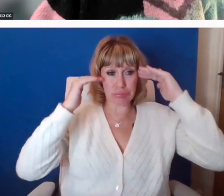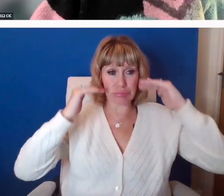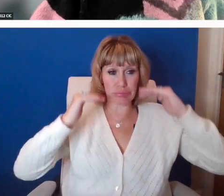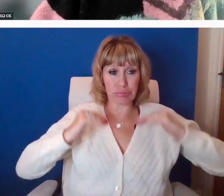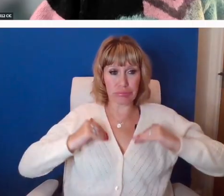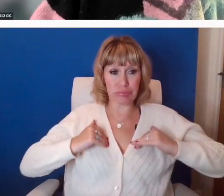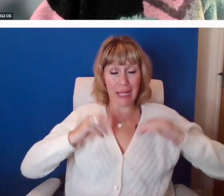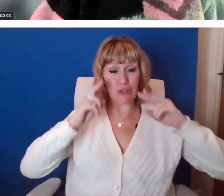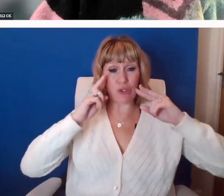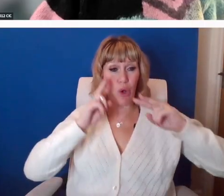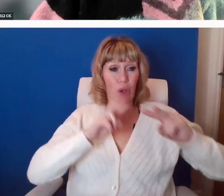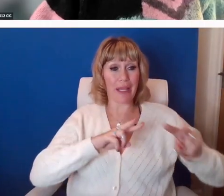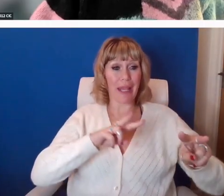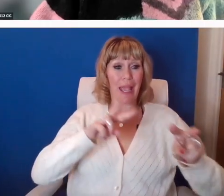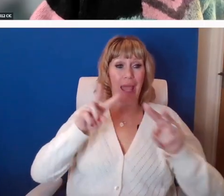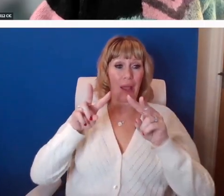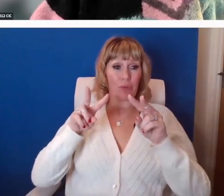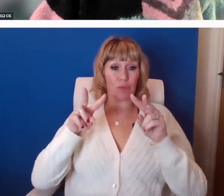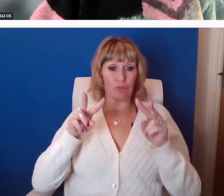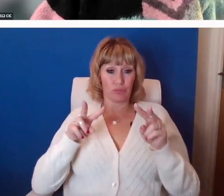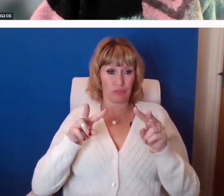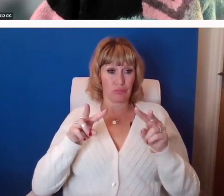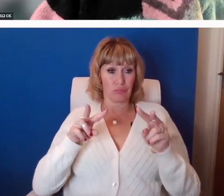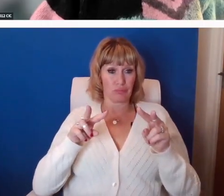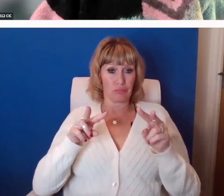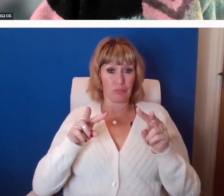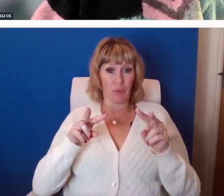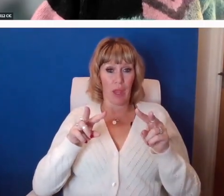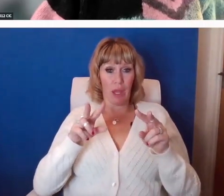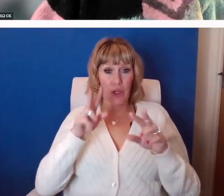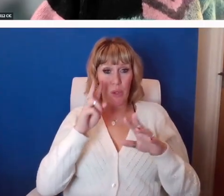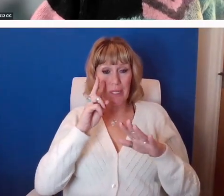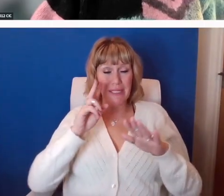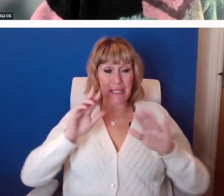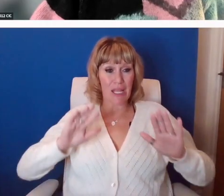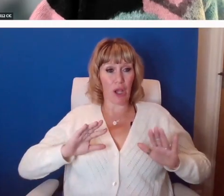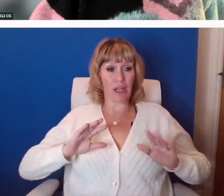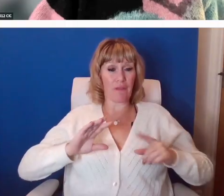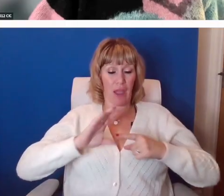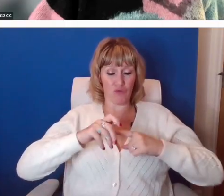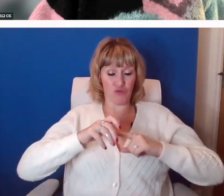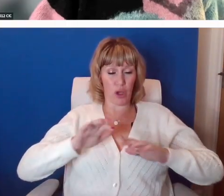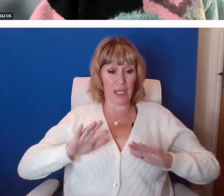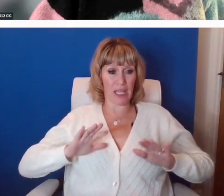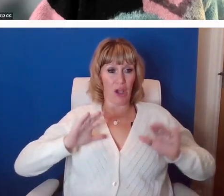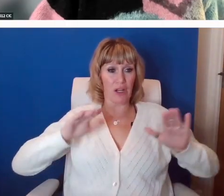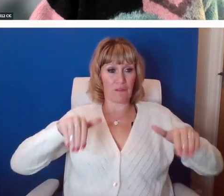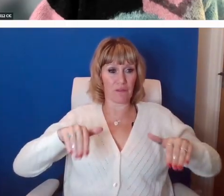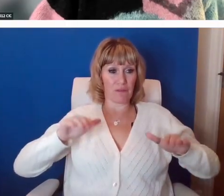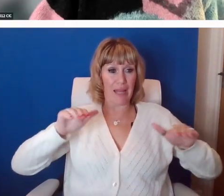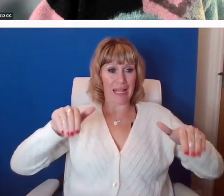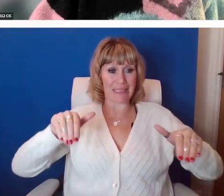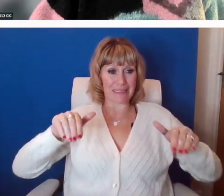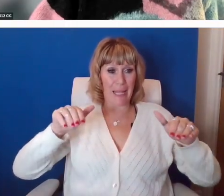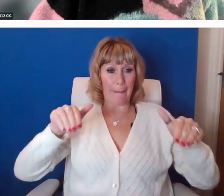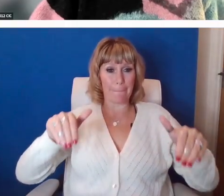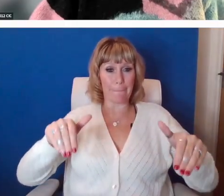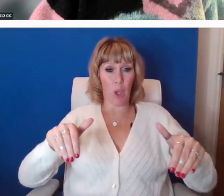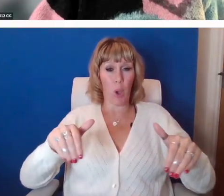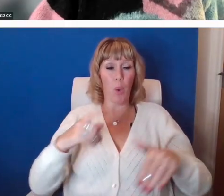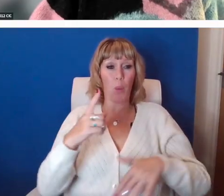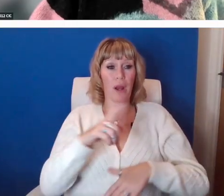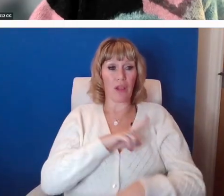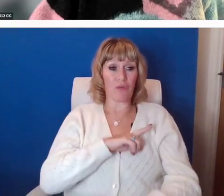green hills, coast either side of it, and a sort of rocky shore. One of the reasons that I like